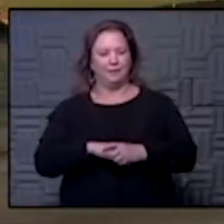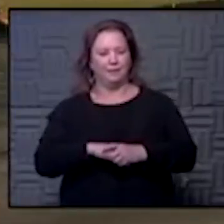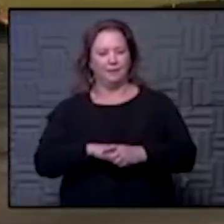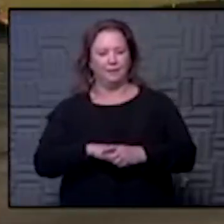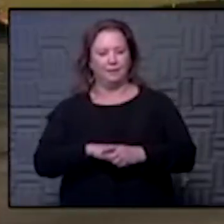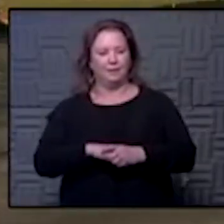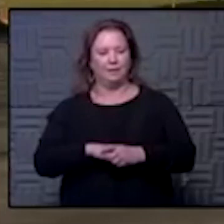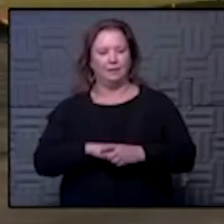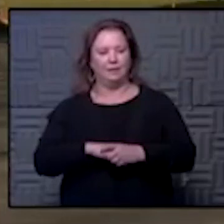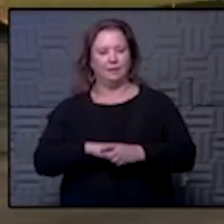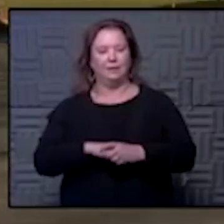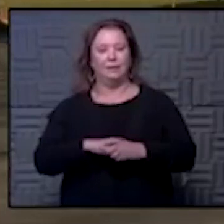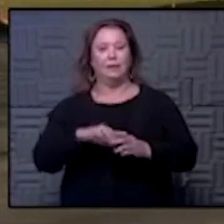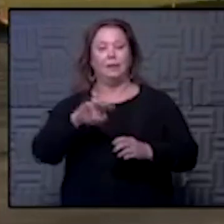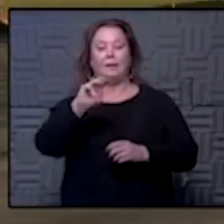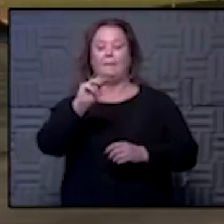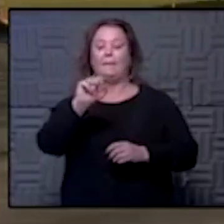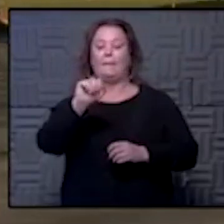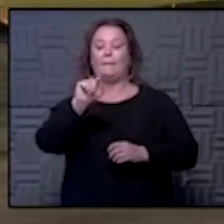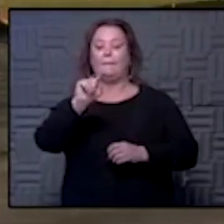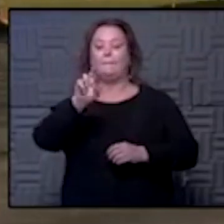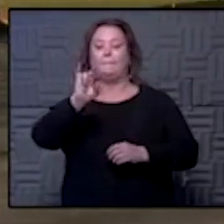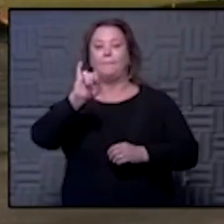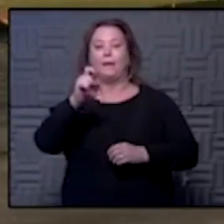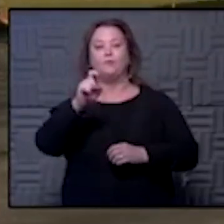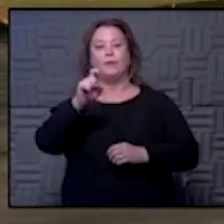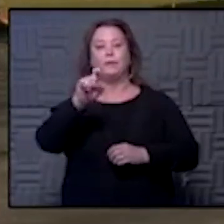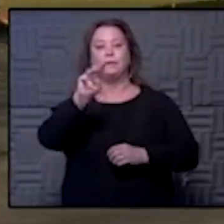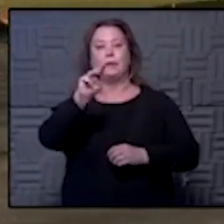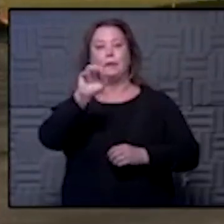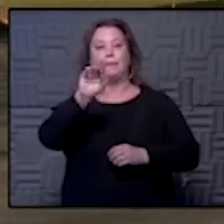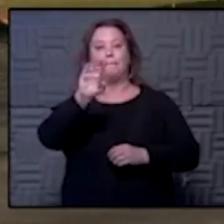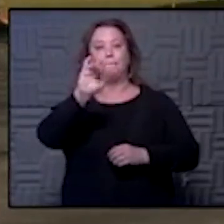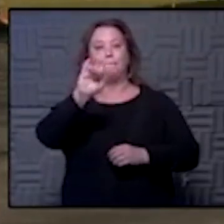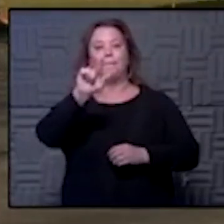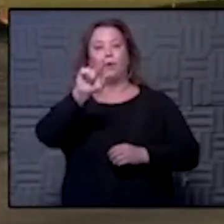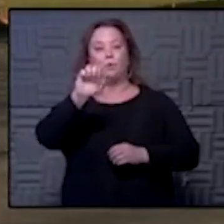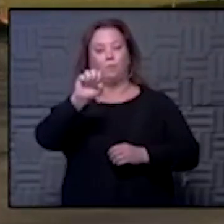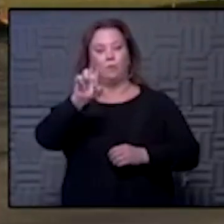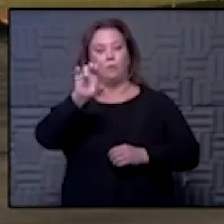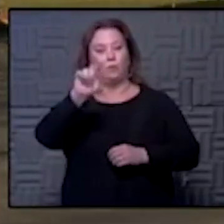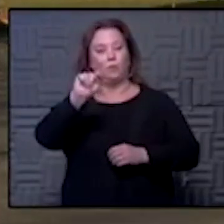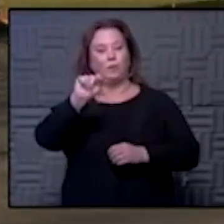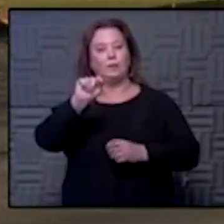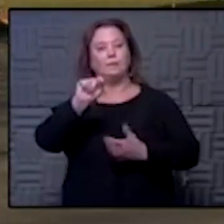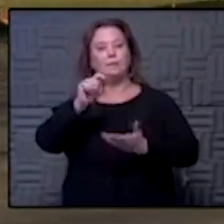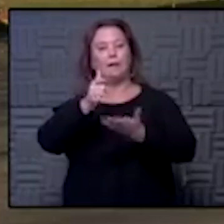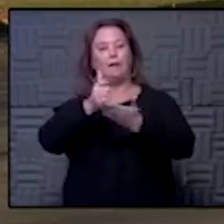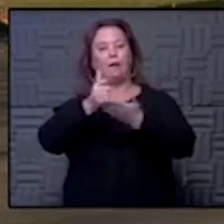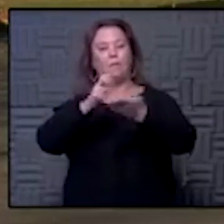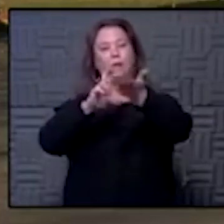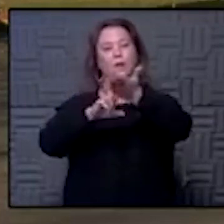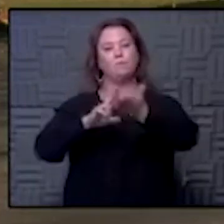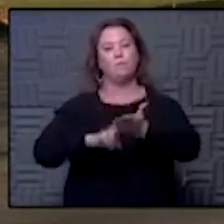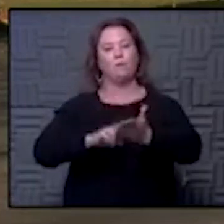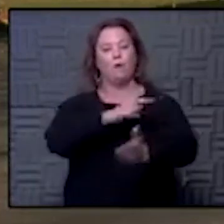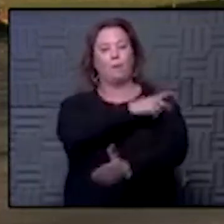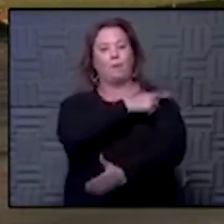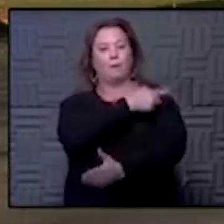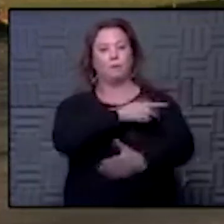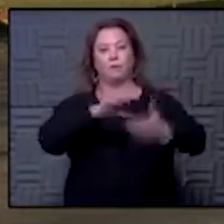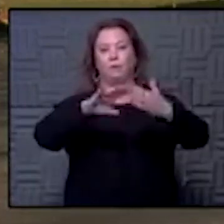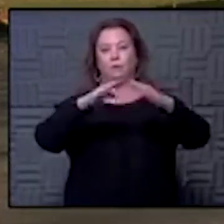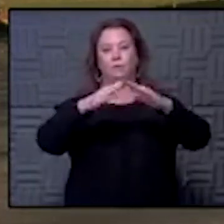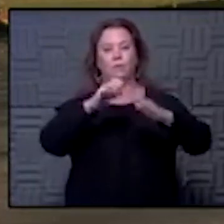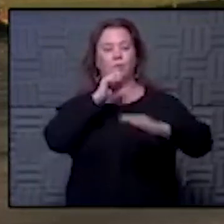So that is the Matrix Mobile Unit. That's the unit that we got from NIH to help us enroll patients in communities that don't have access